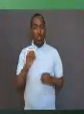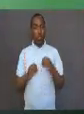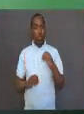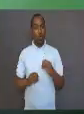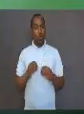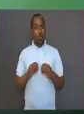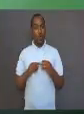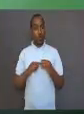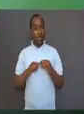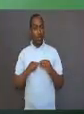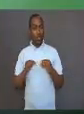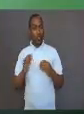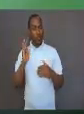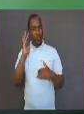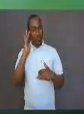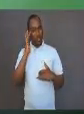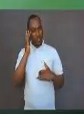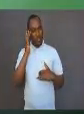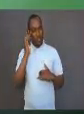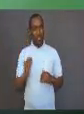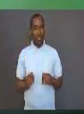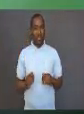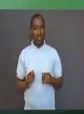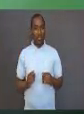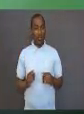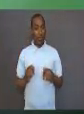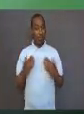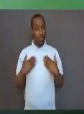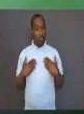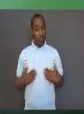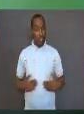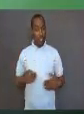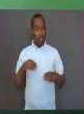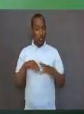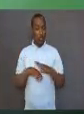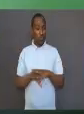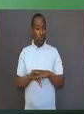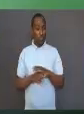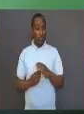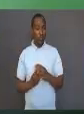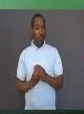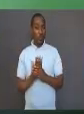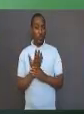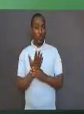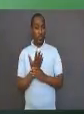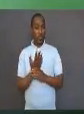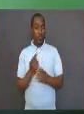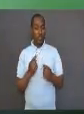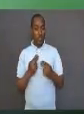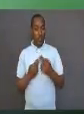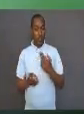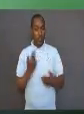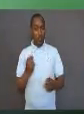Microorganisms cause disease when they are able to reproduce or